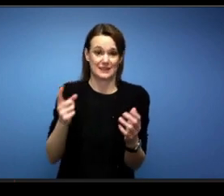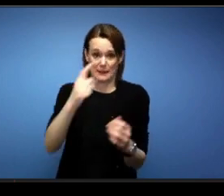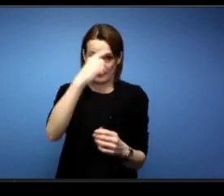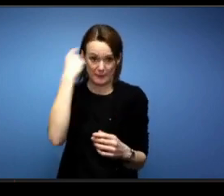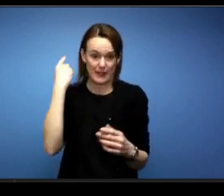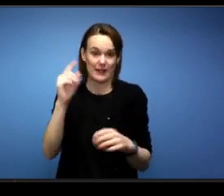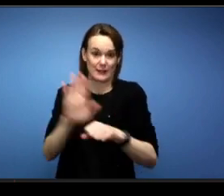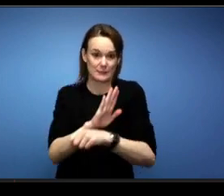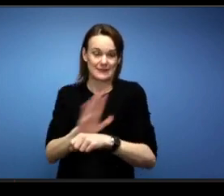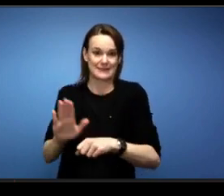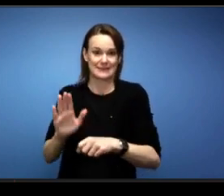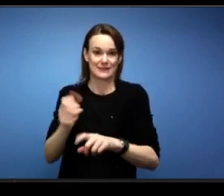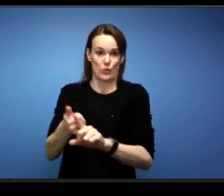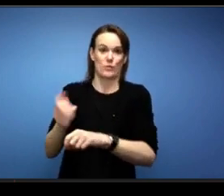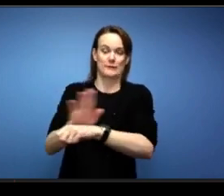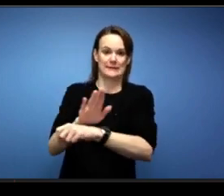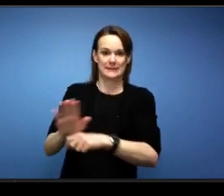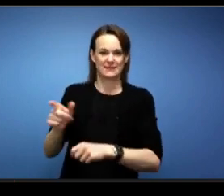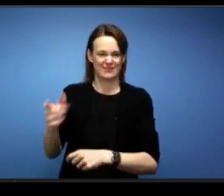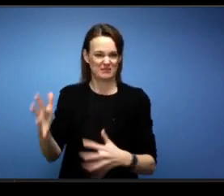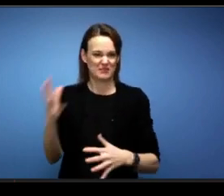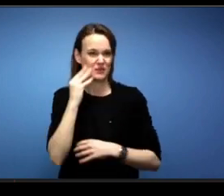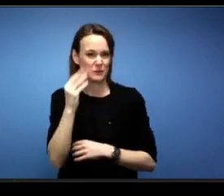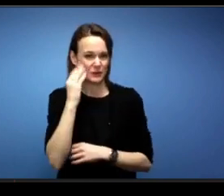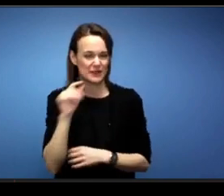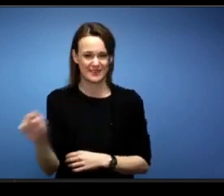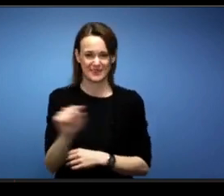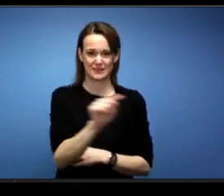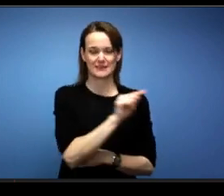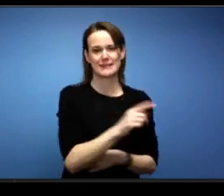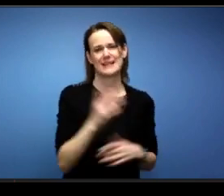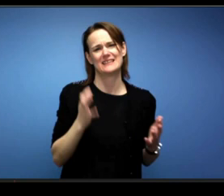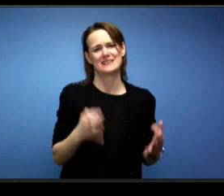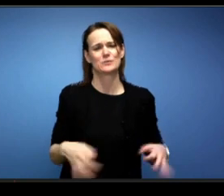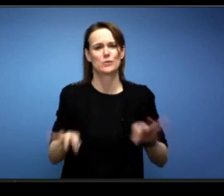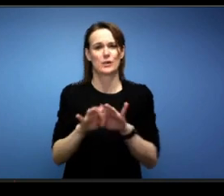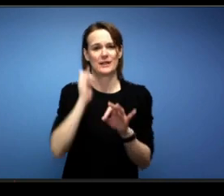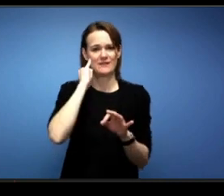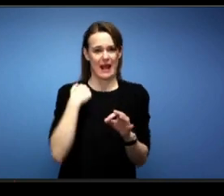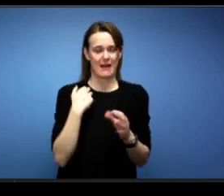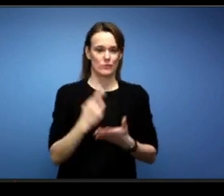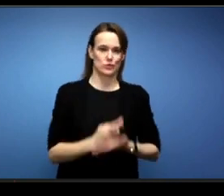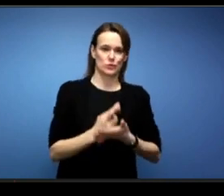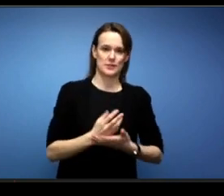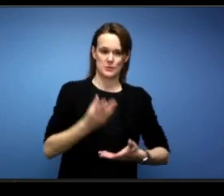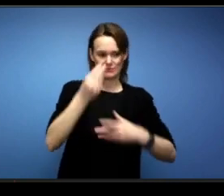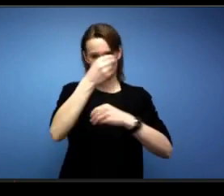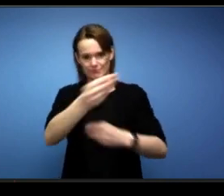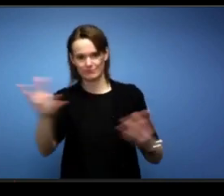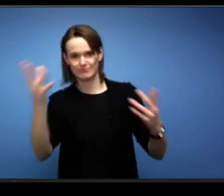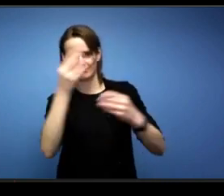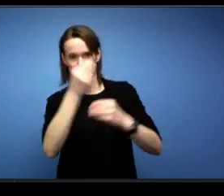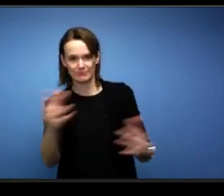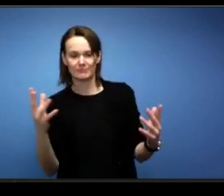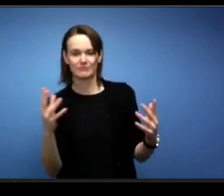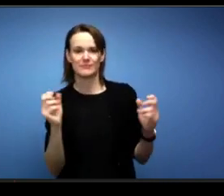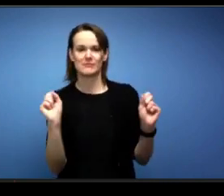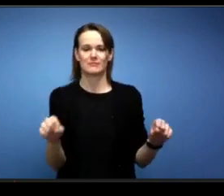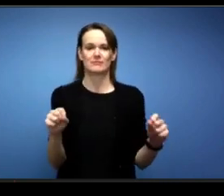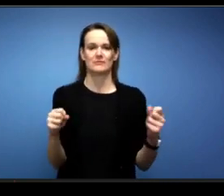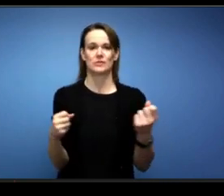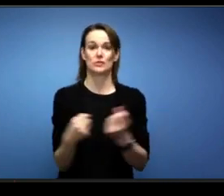owners in particularly, I think it's really important that we share resources that help